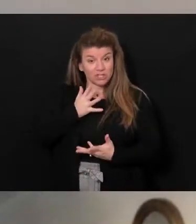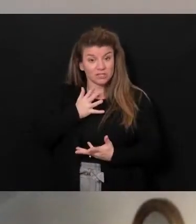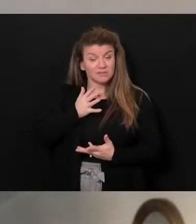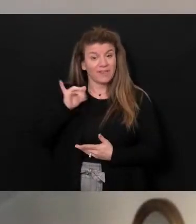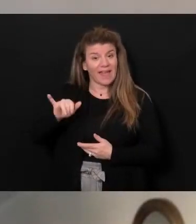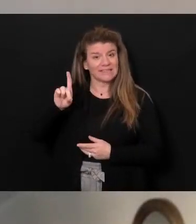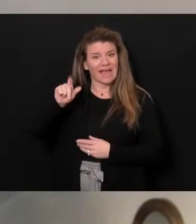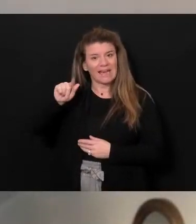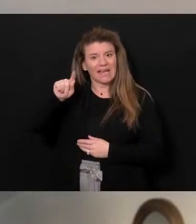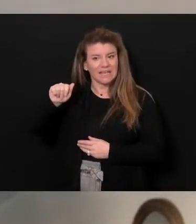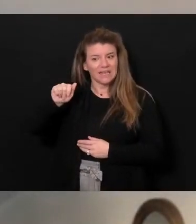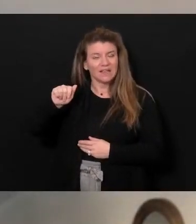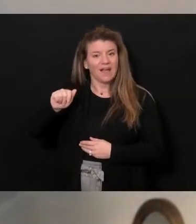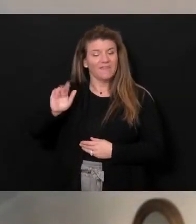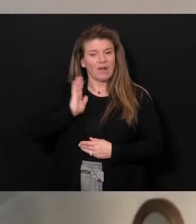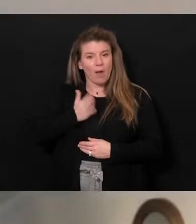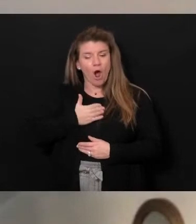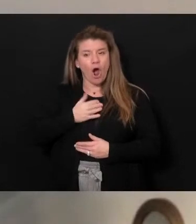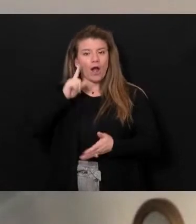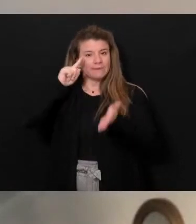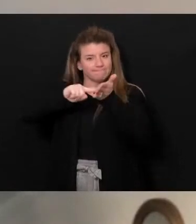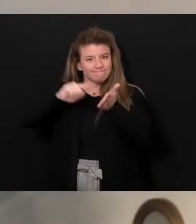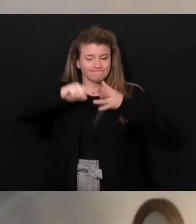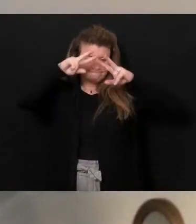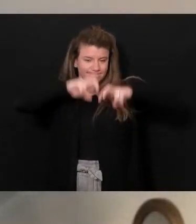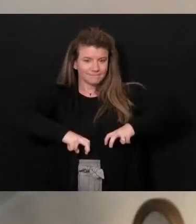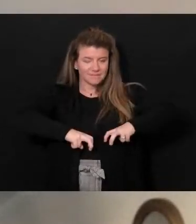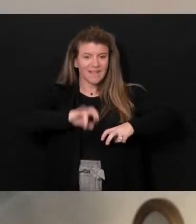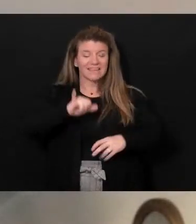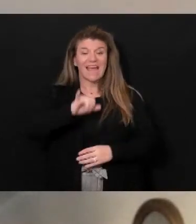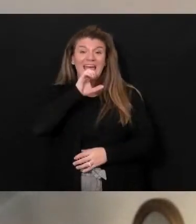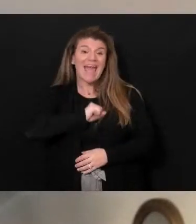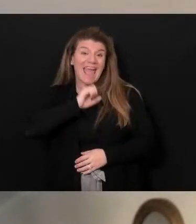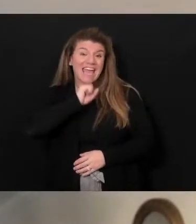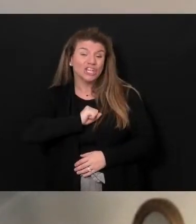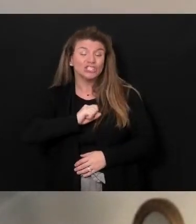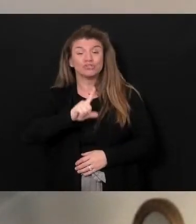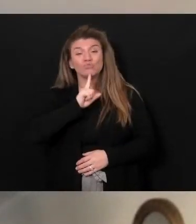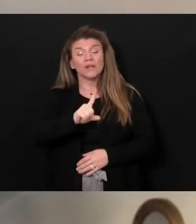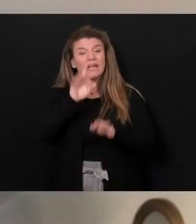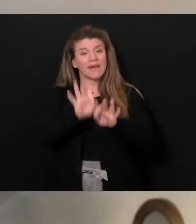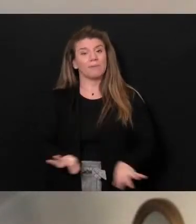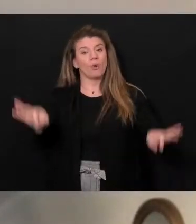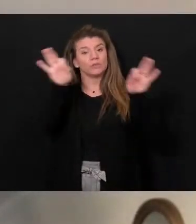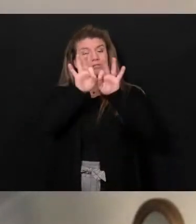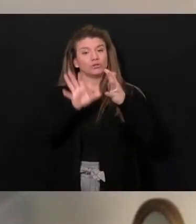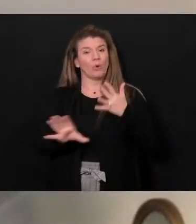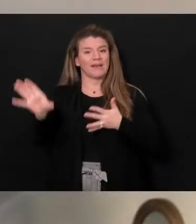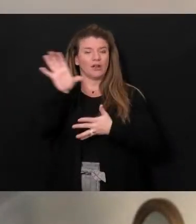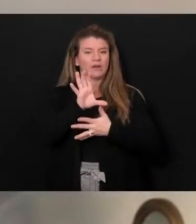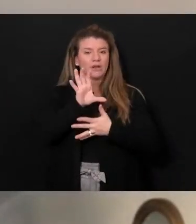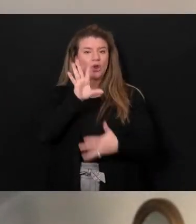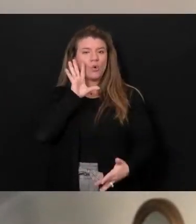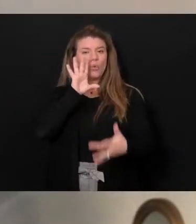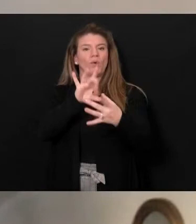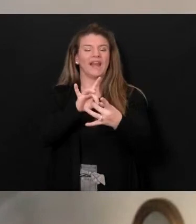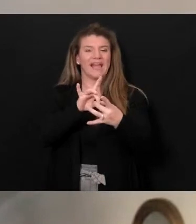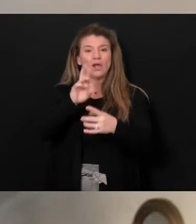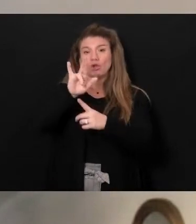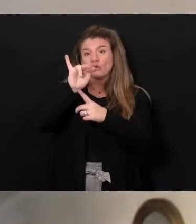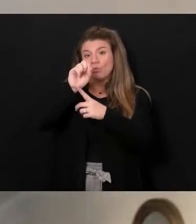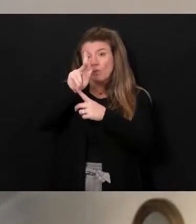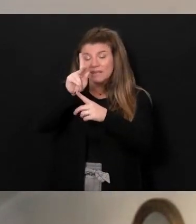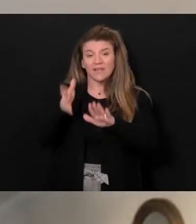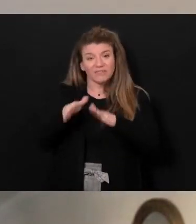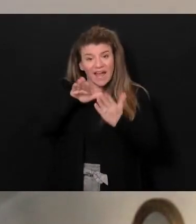from our own epidemiology data, that age is such an important criteria related to risk of dying